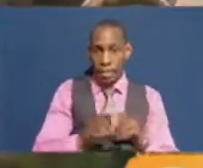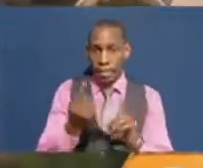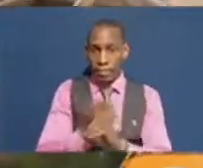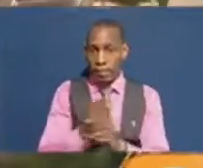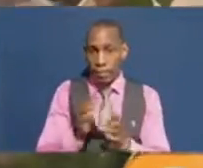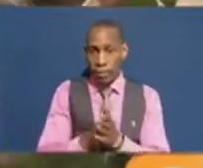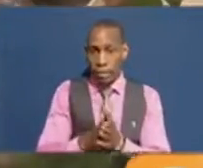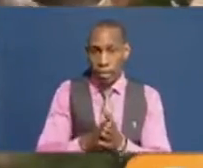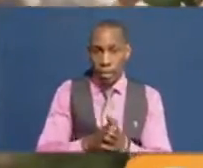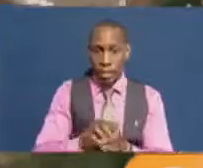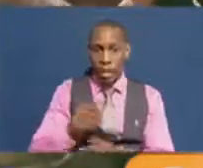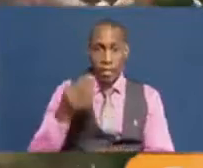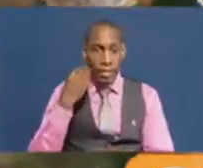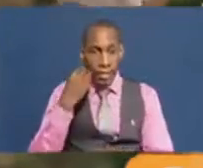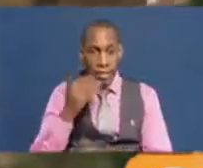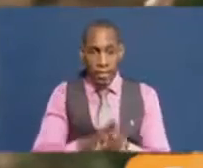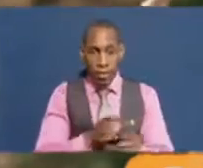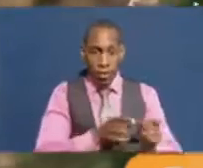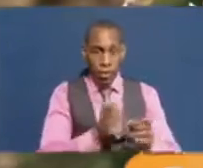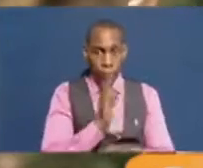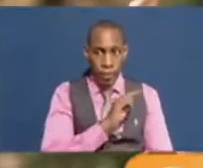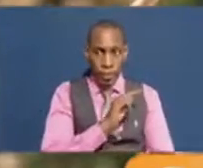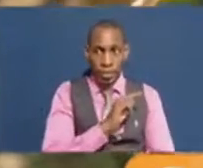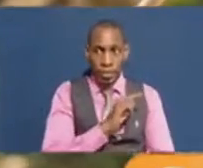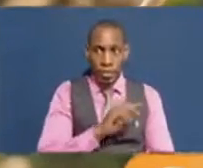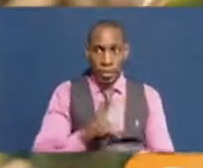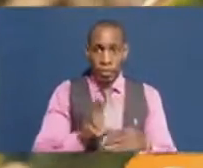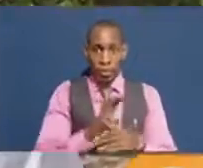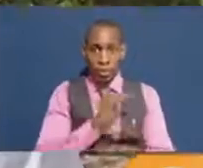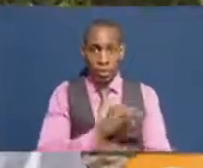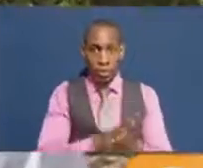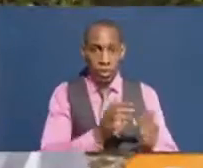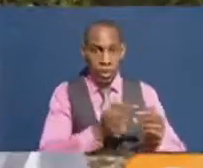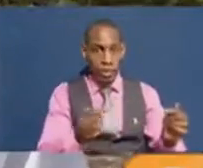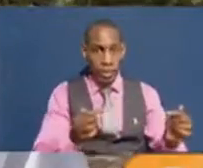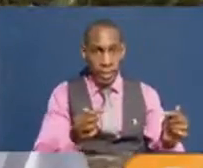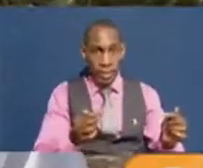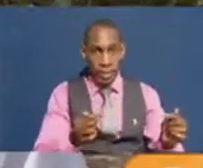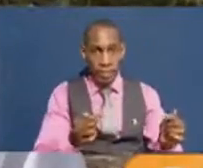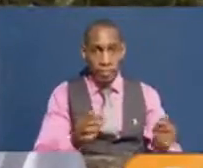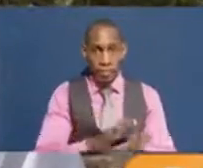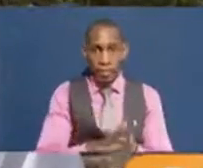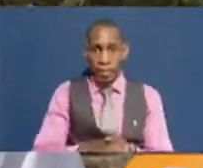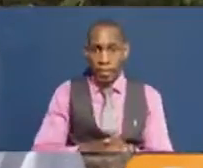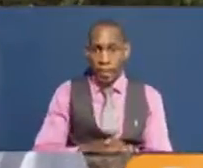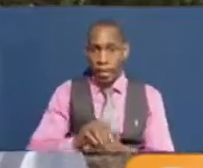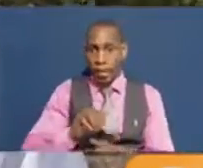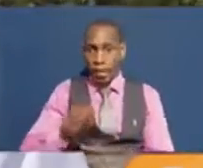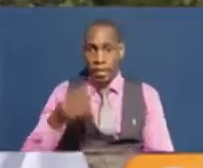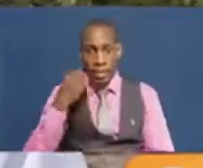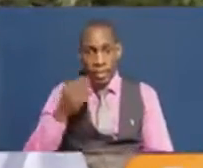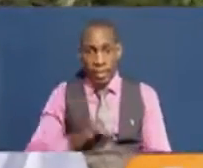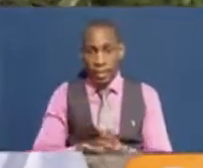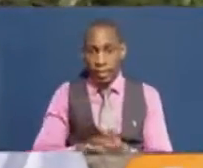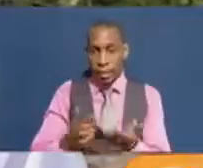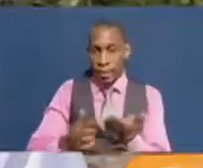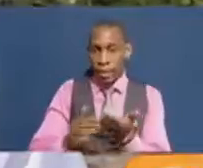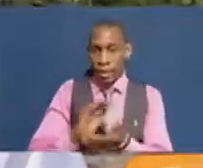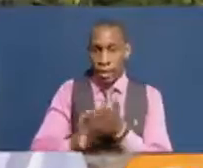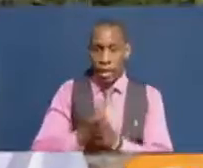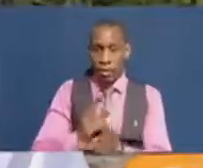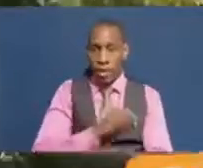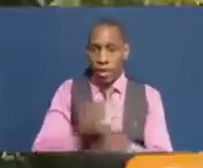cassava mosaic disease that has been controlled using natural resistance, cassava brown streak disease does not have